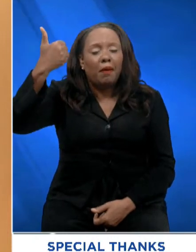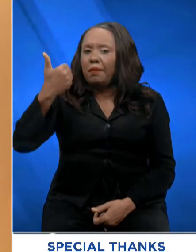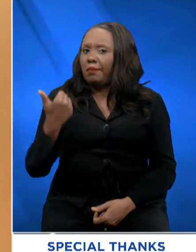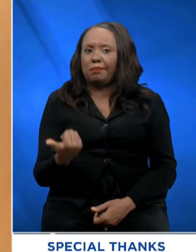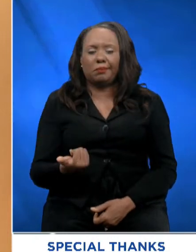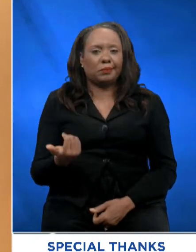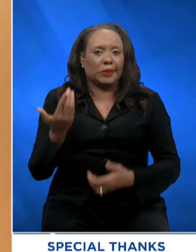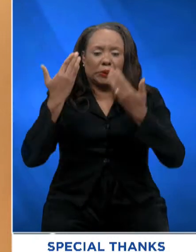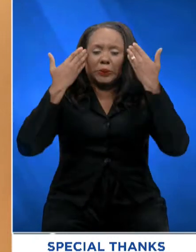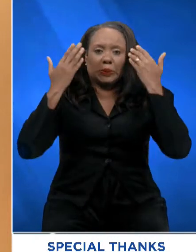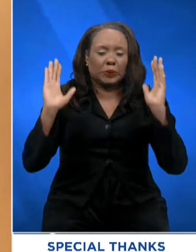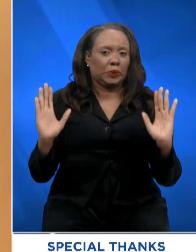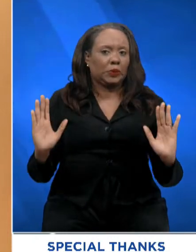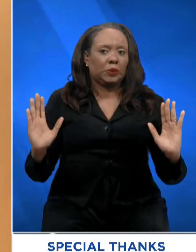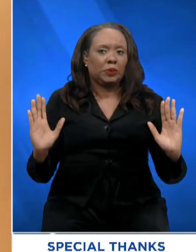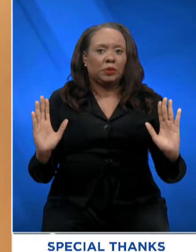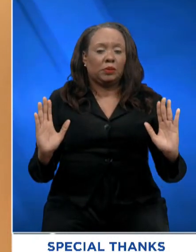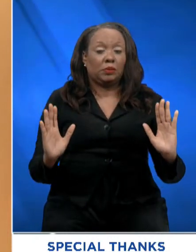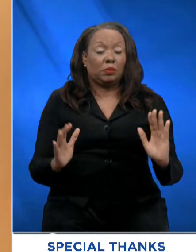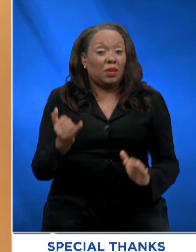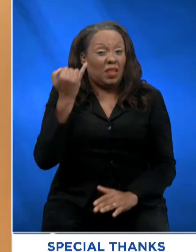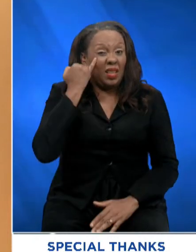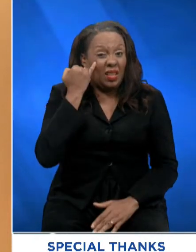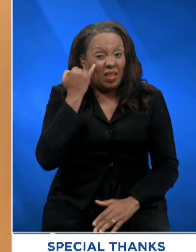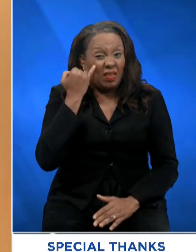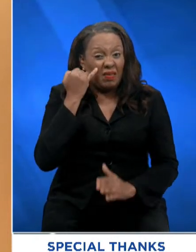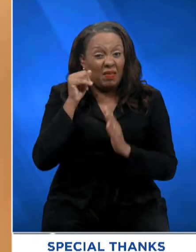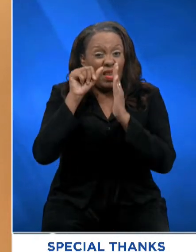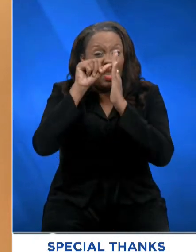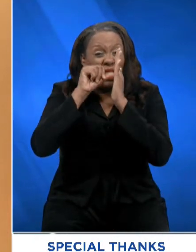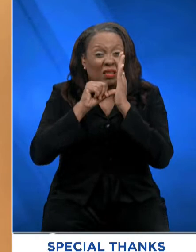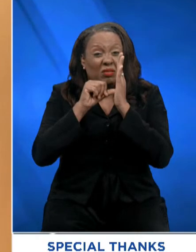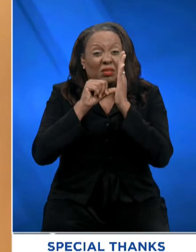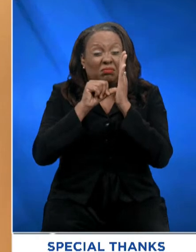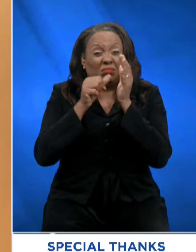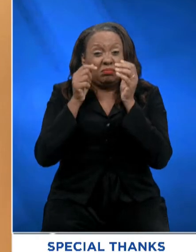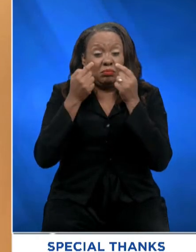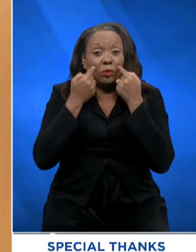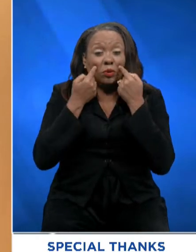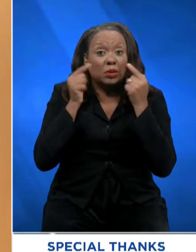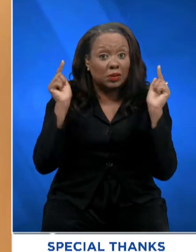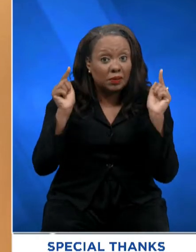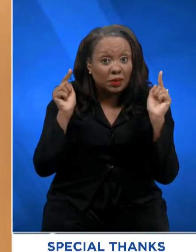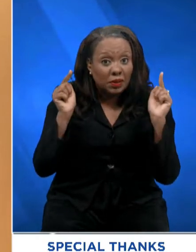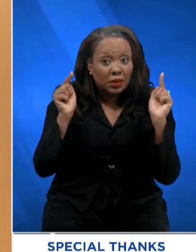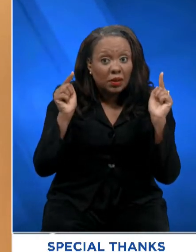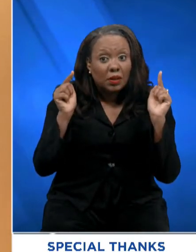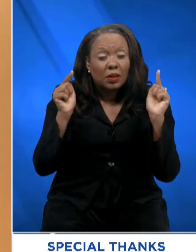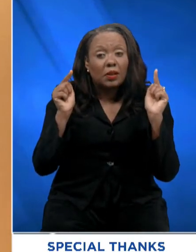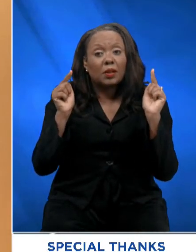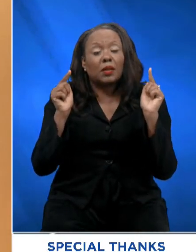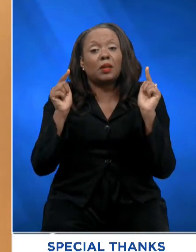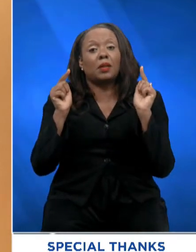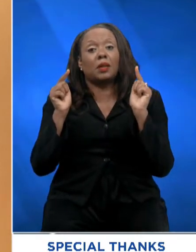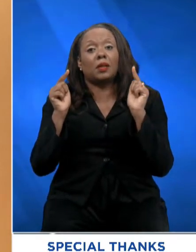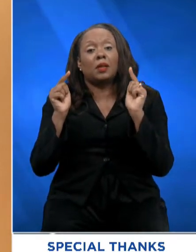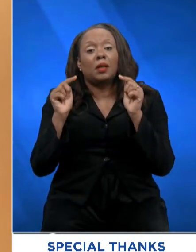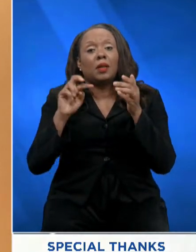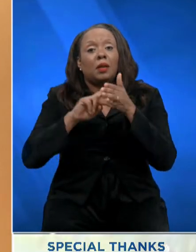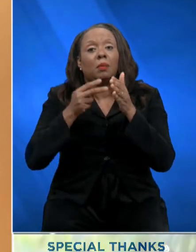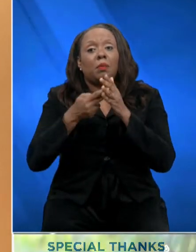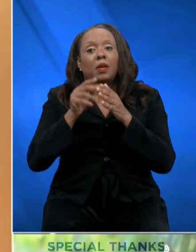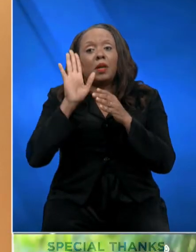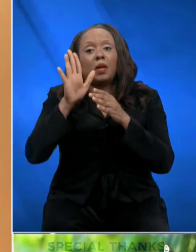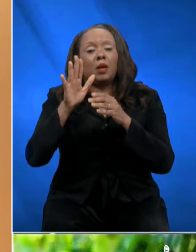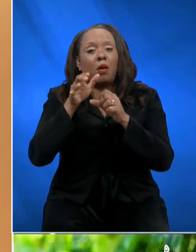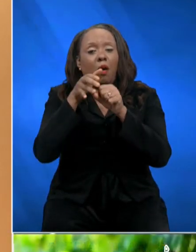if the operation is successful in terms of flattening the back of the eye, so it's